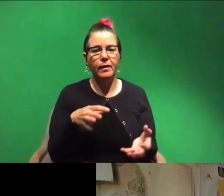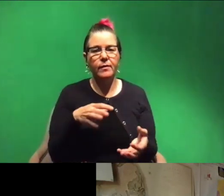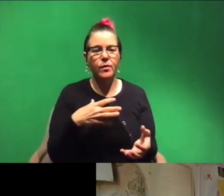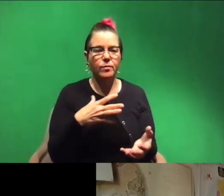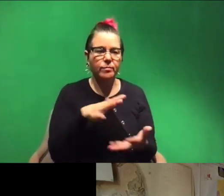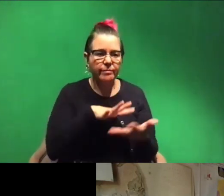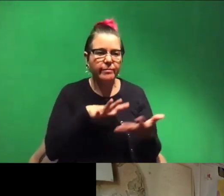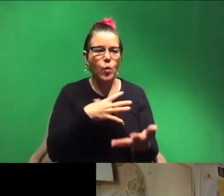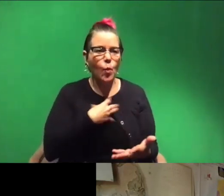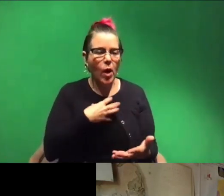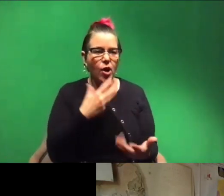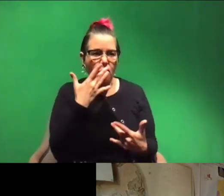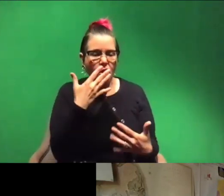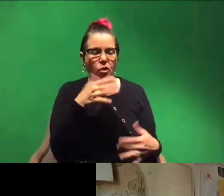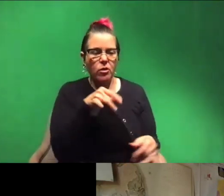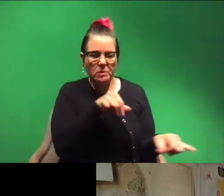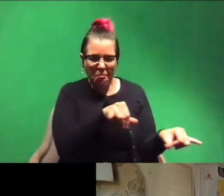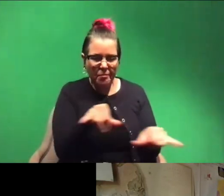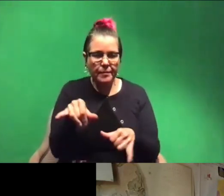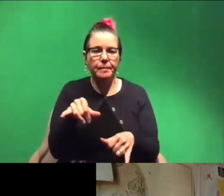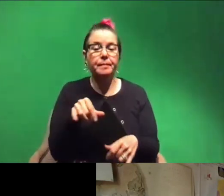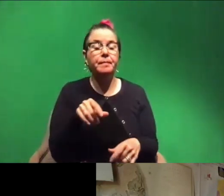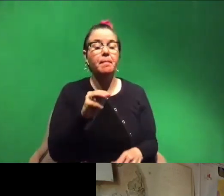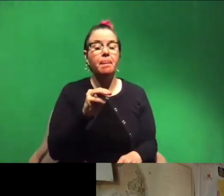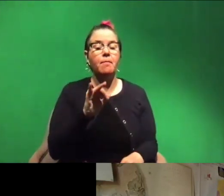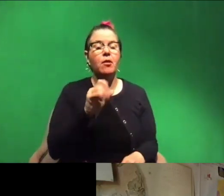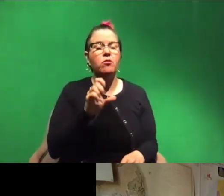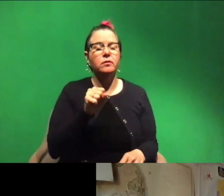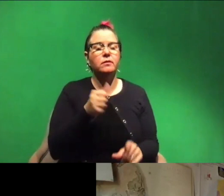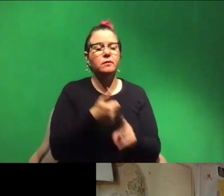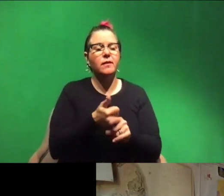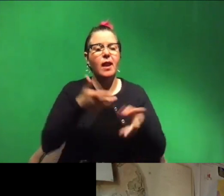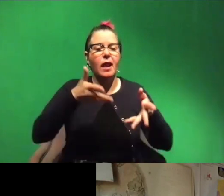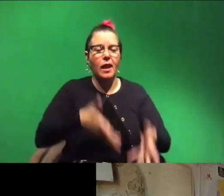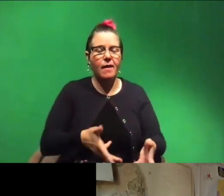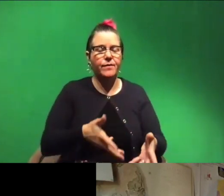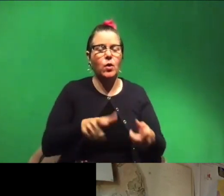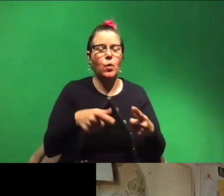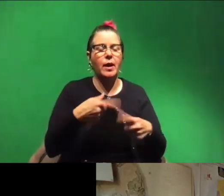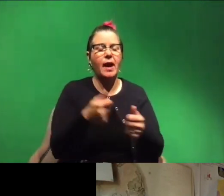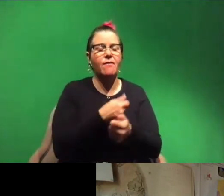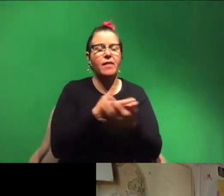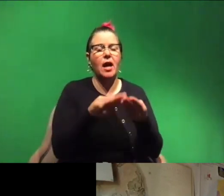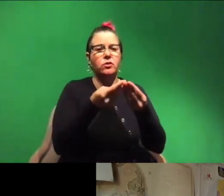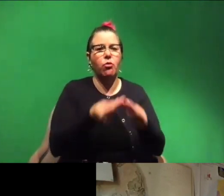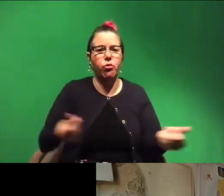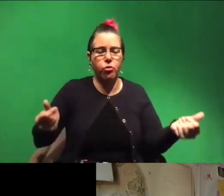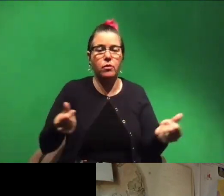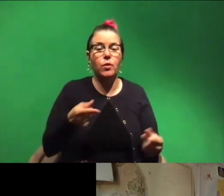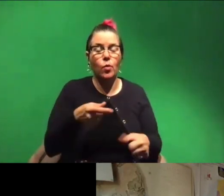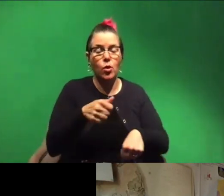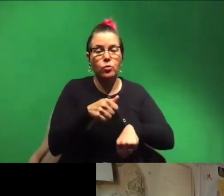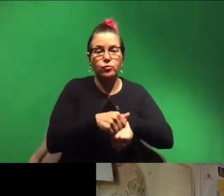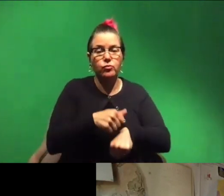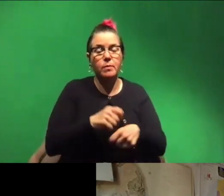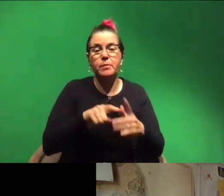color. They're the minerals that are left over once you erode everything else. So these rocks could have started